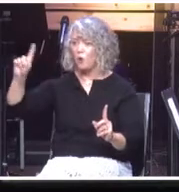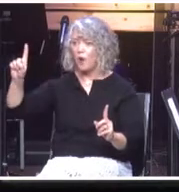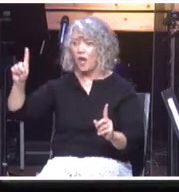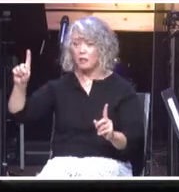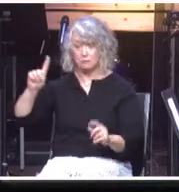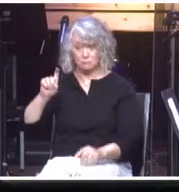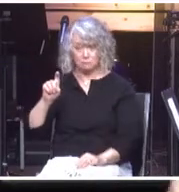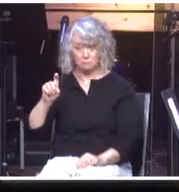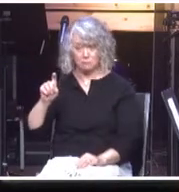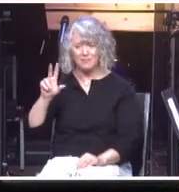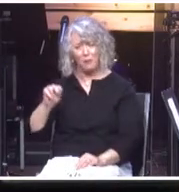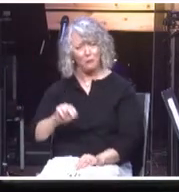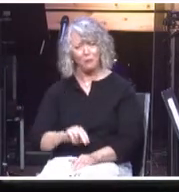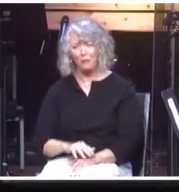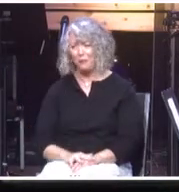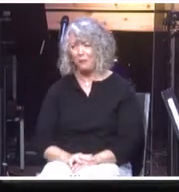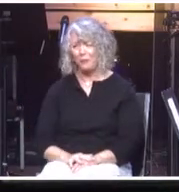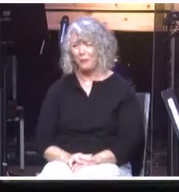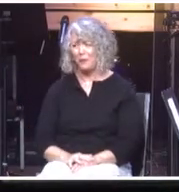No.